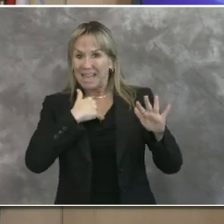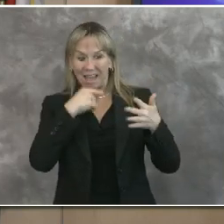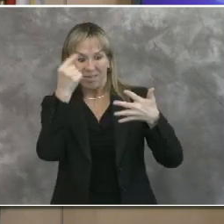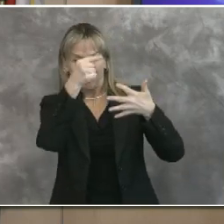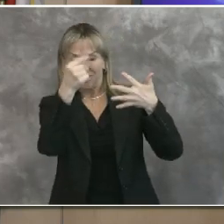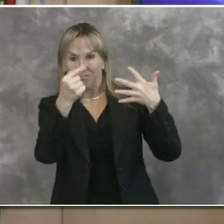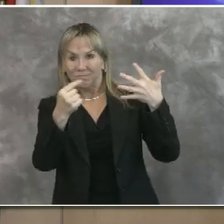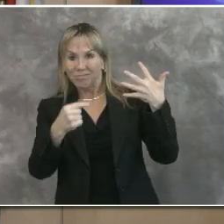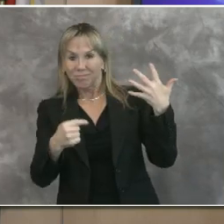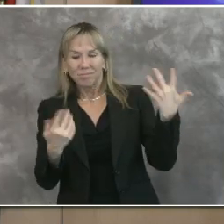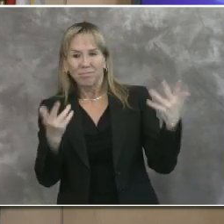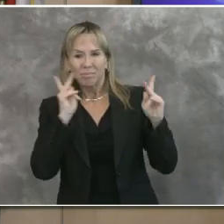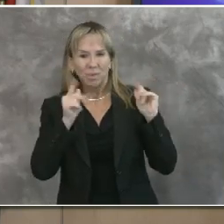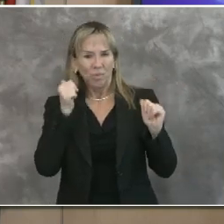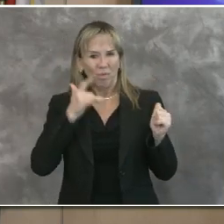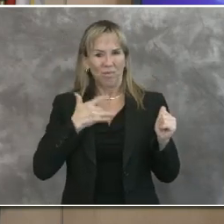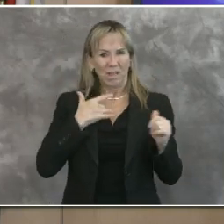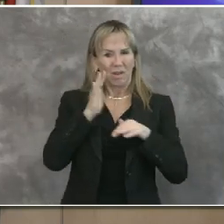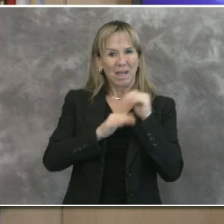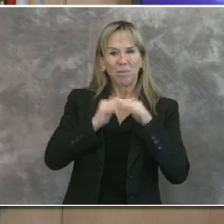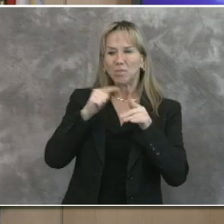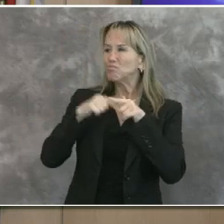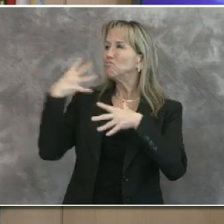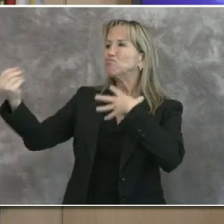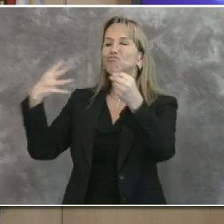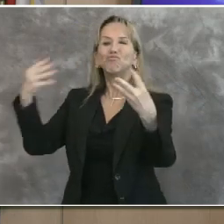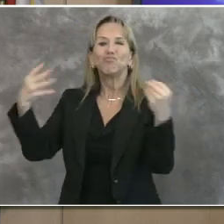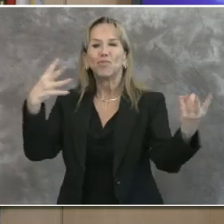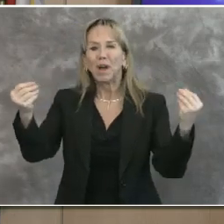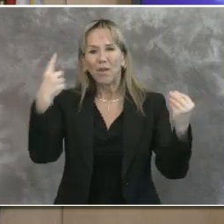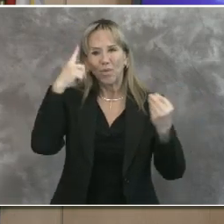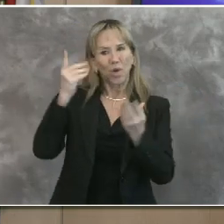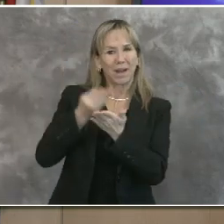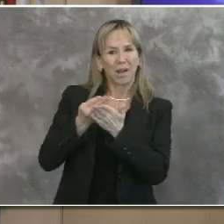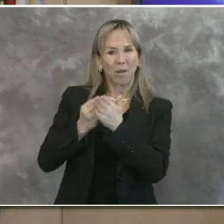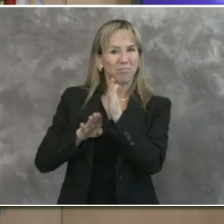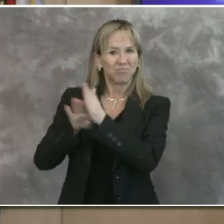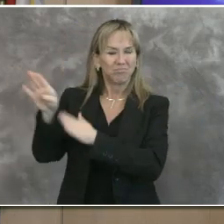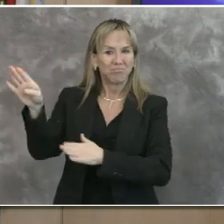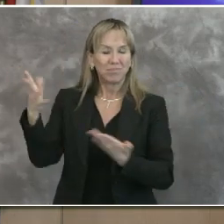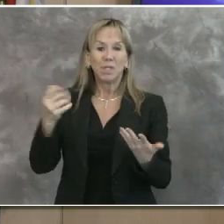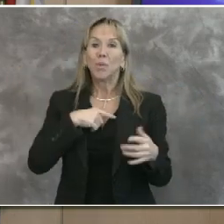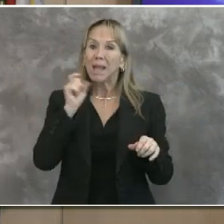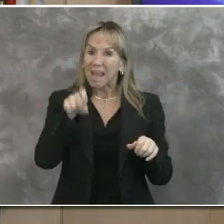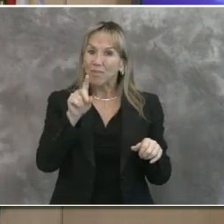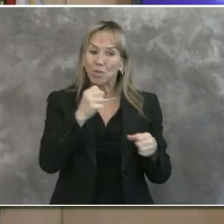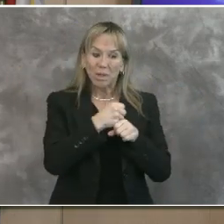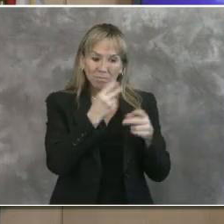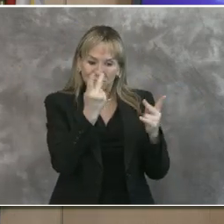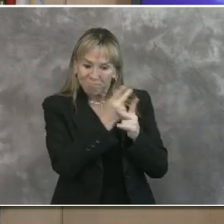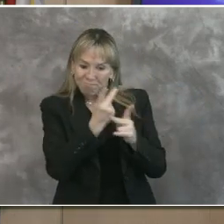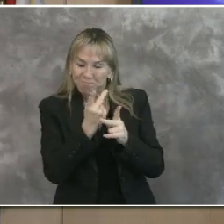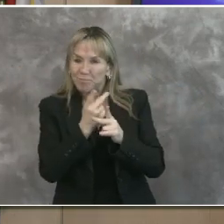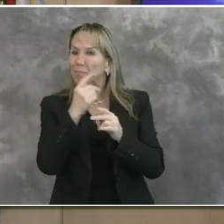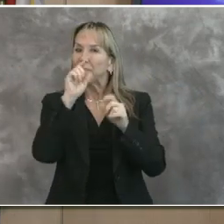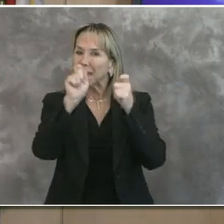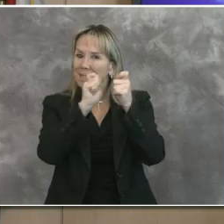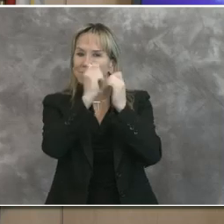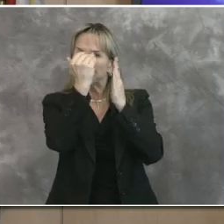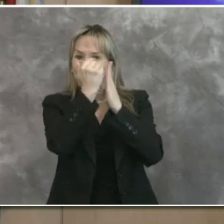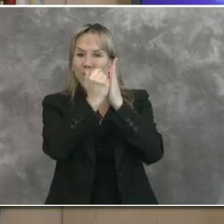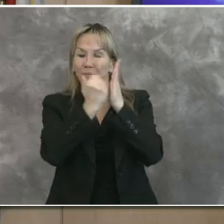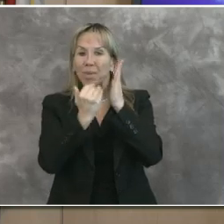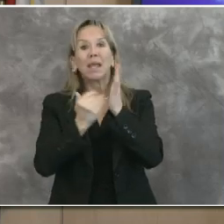measures that we need to be able to truly tackle this in an ongoing way and in a method that is going to see us through until such time as we